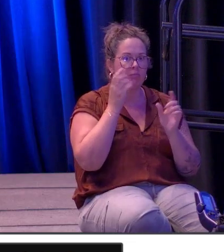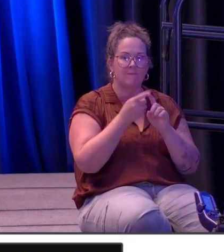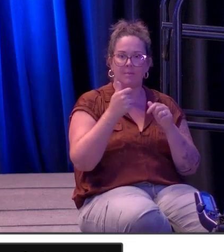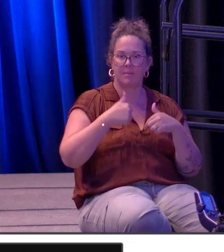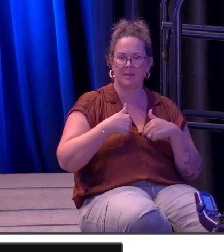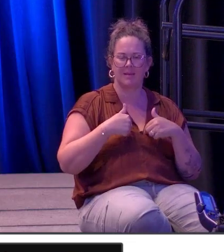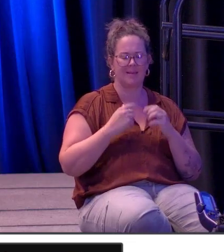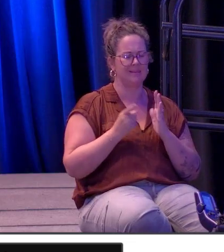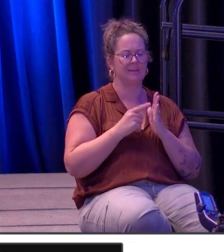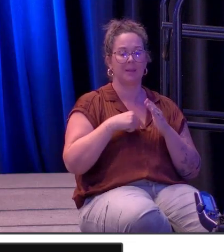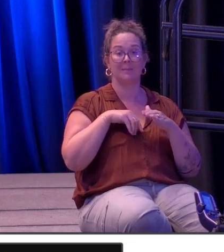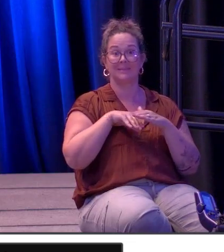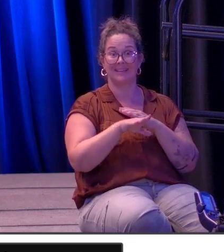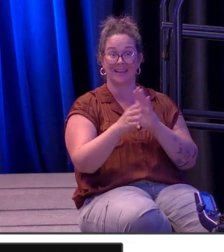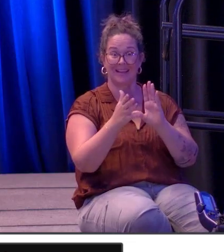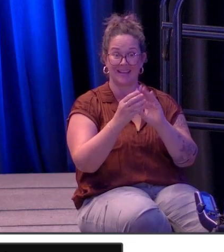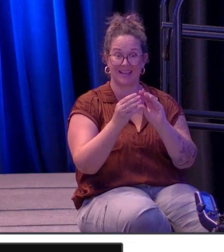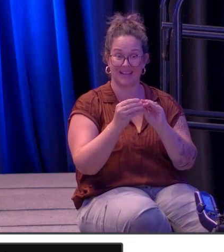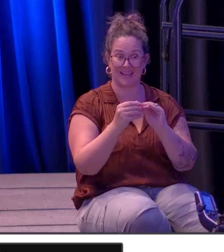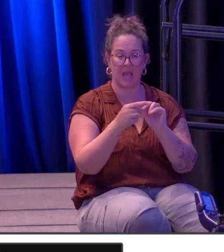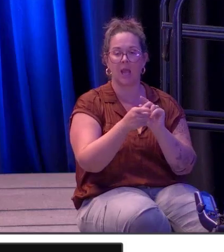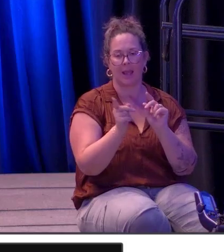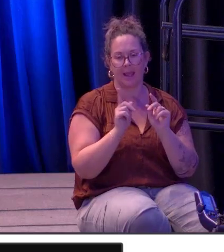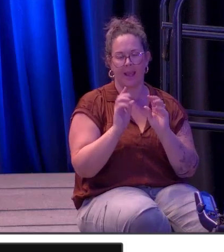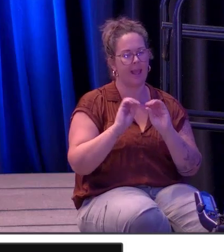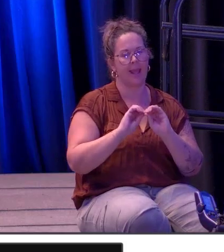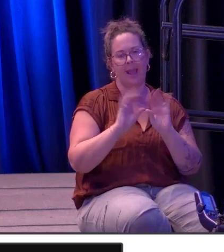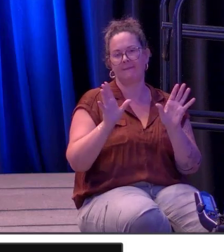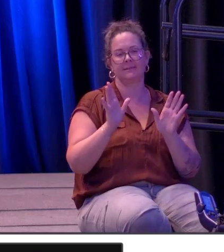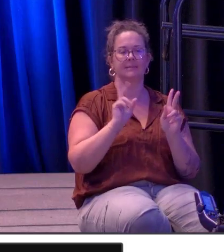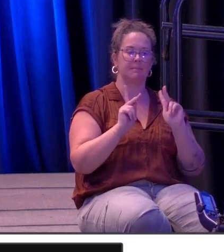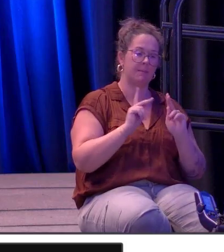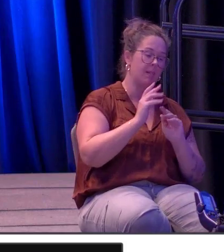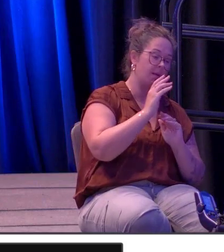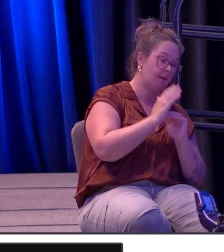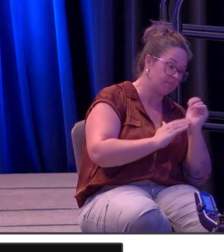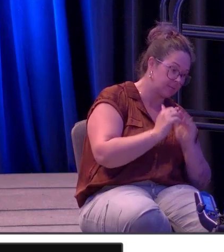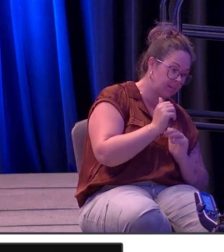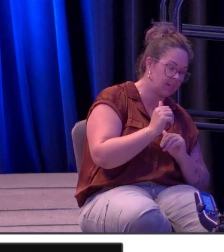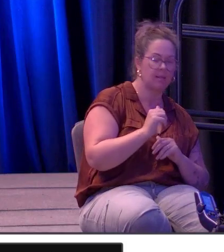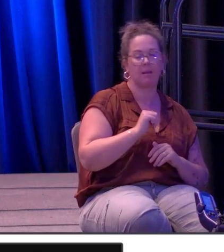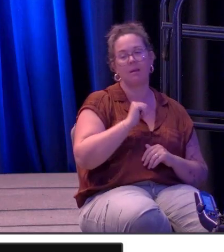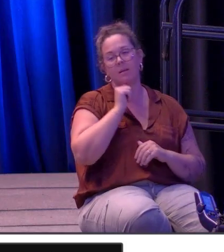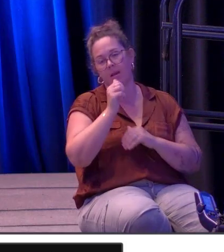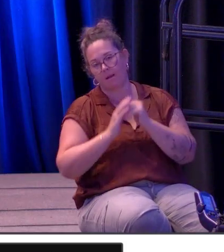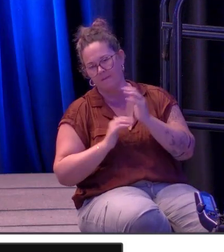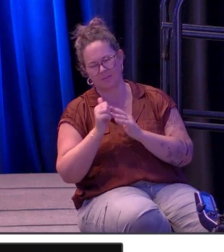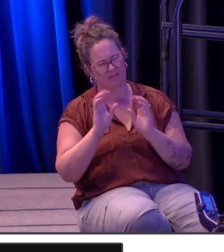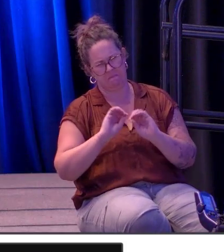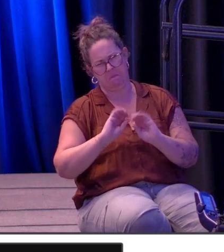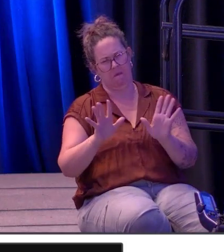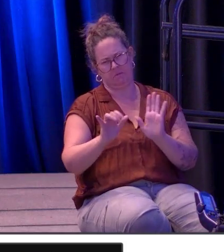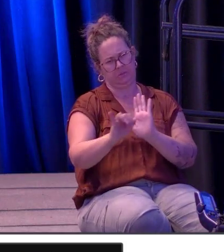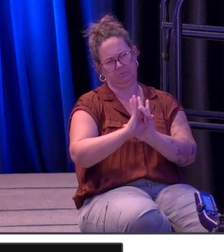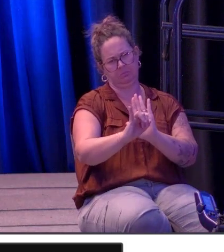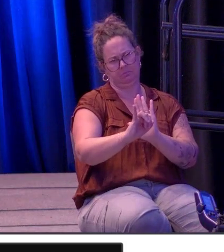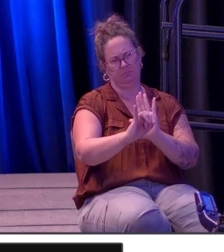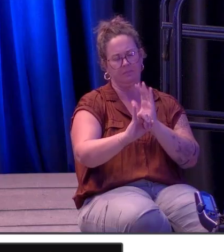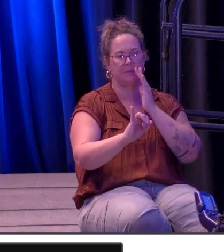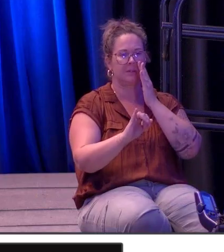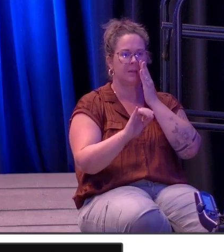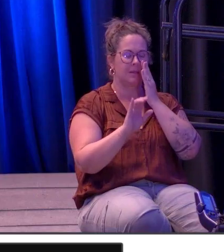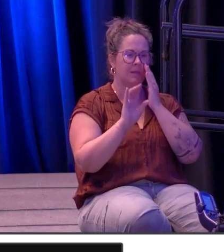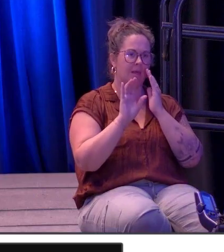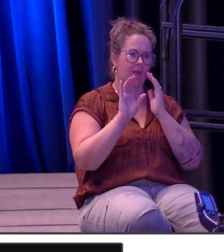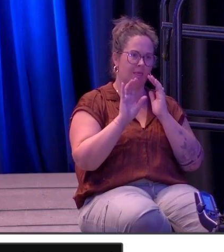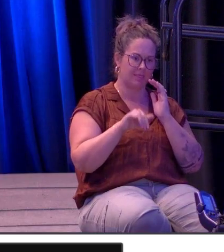are not comfortable or they are comfortable. And I feel like that my question was answered by the